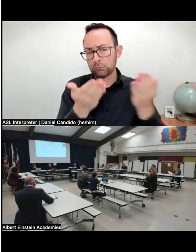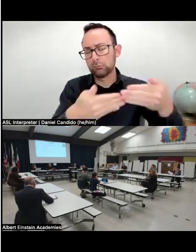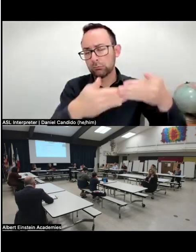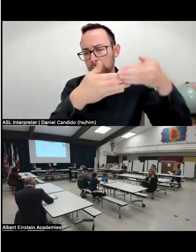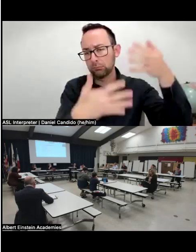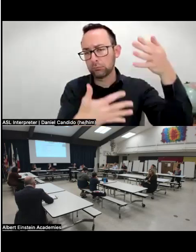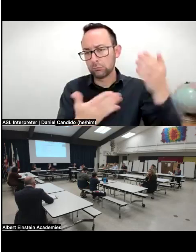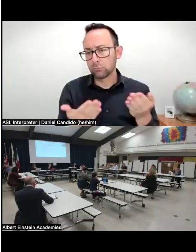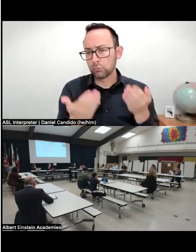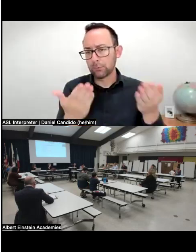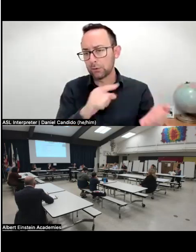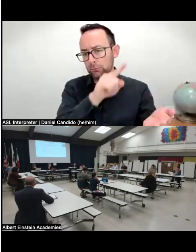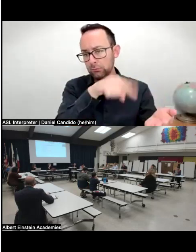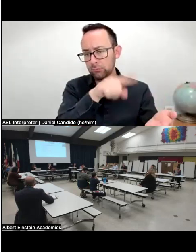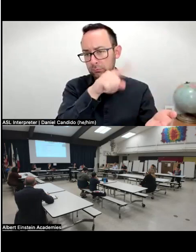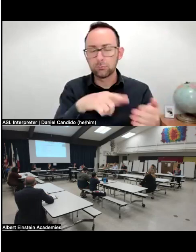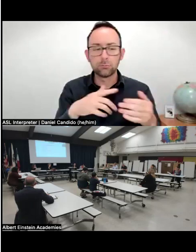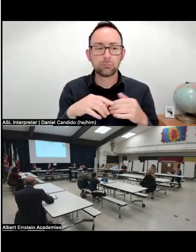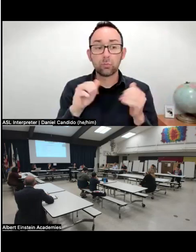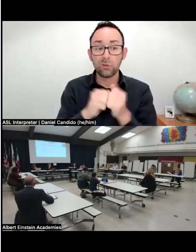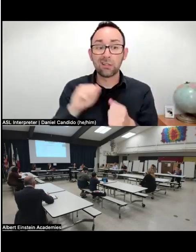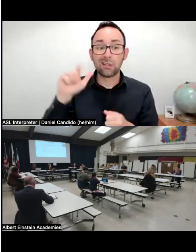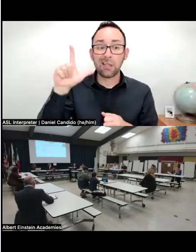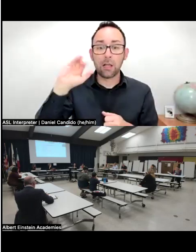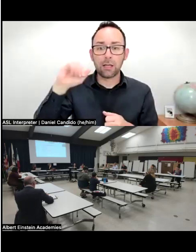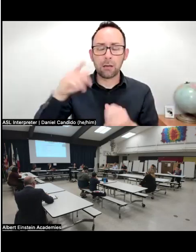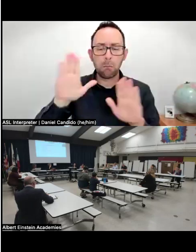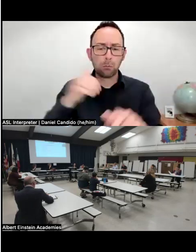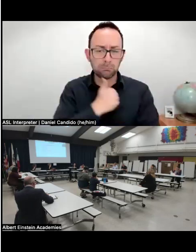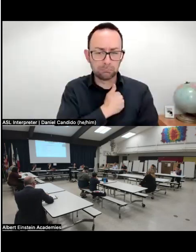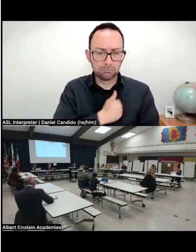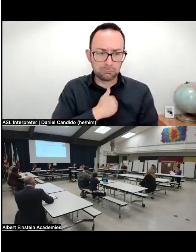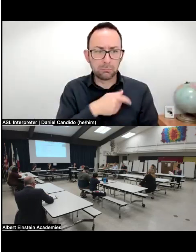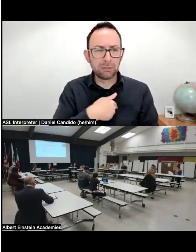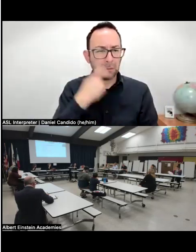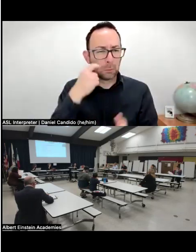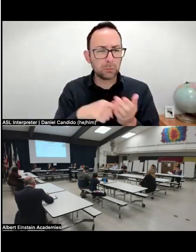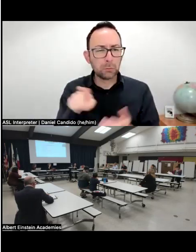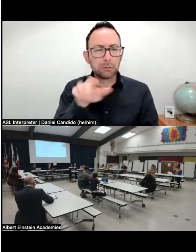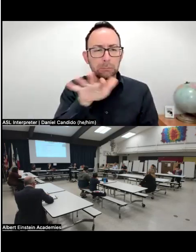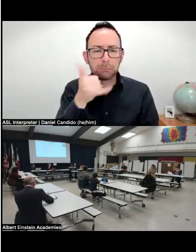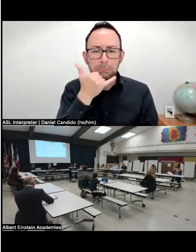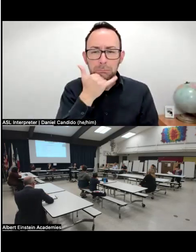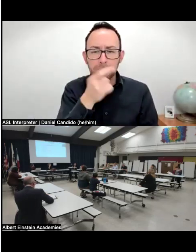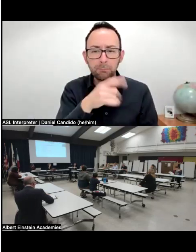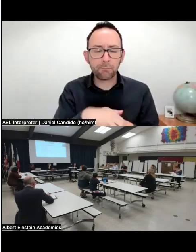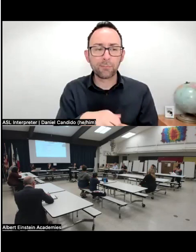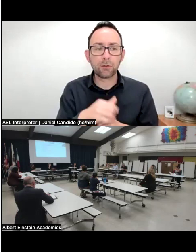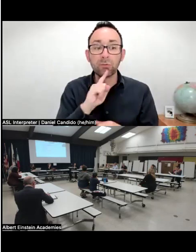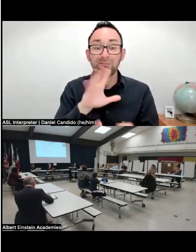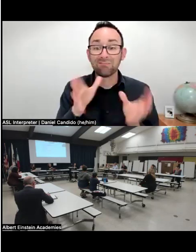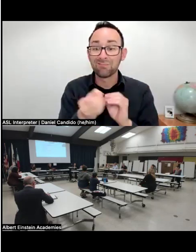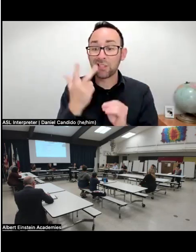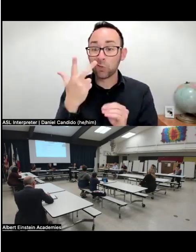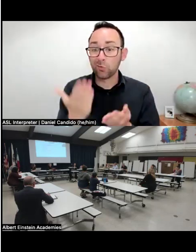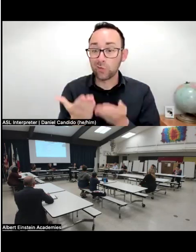recommendations with the LCAP, with our Title I funding. And these are the three recommendations,